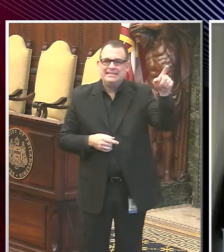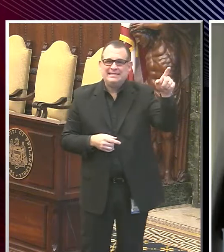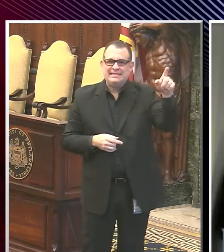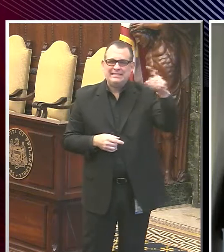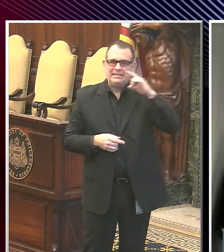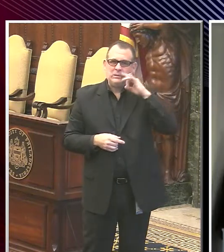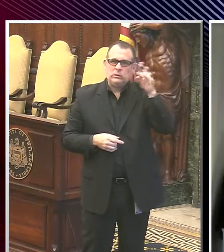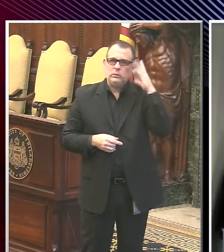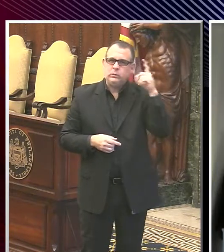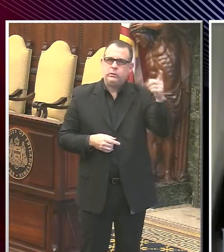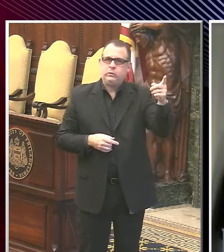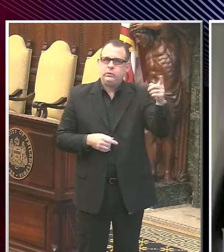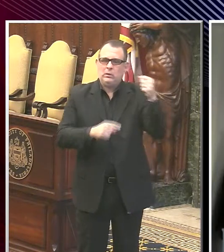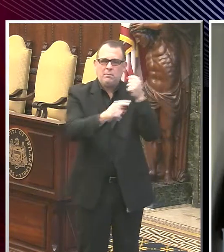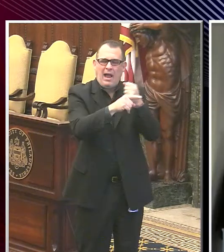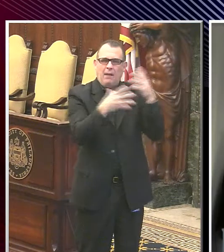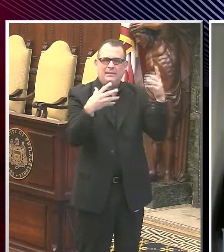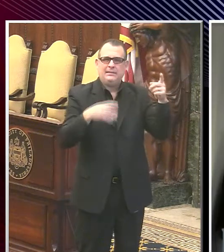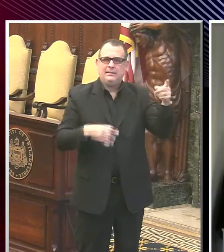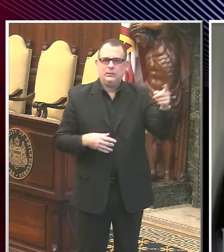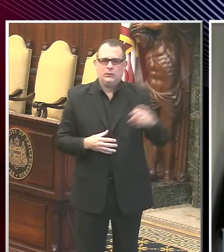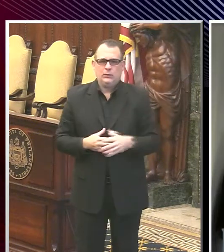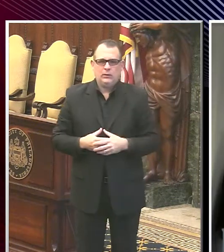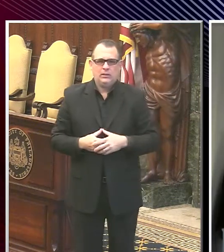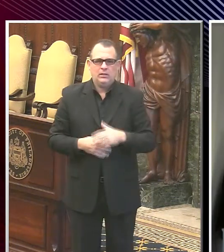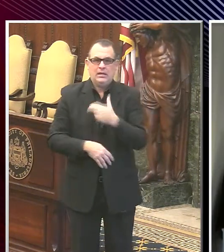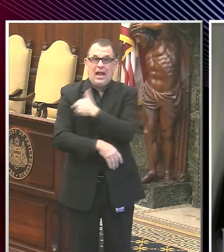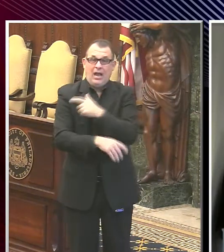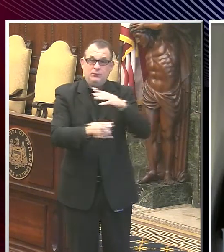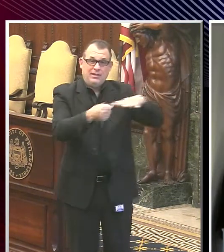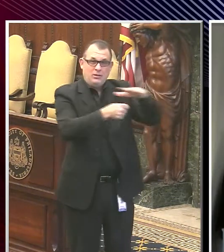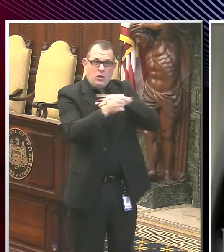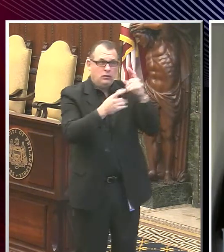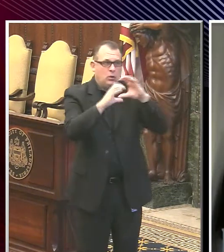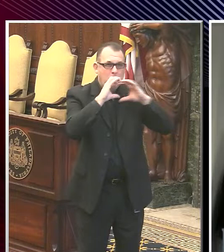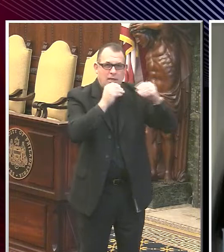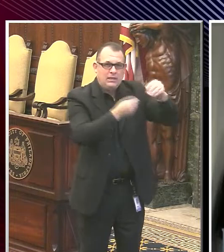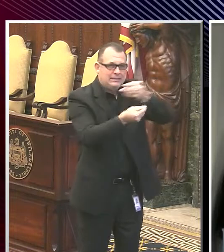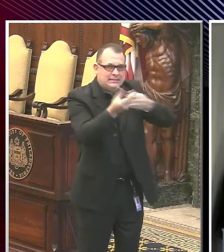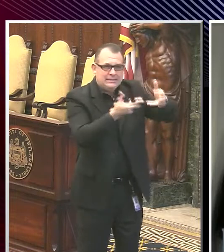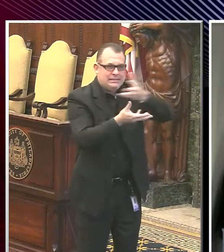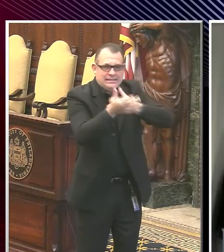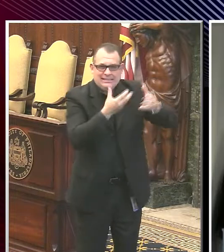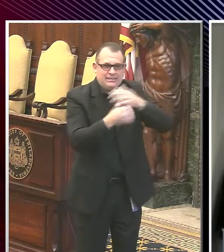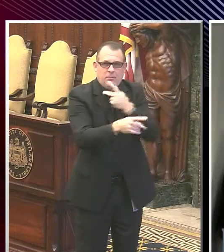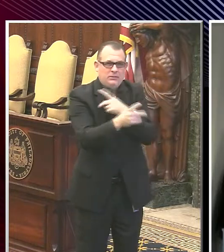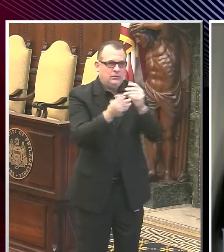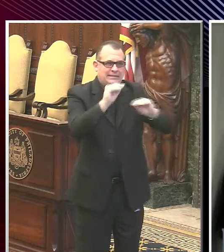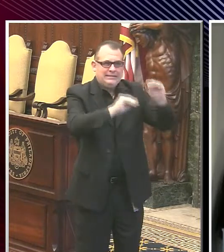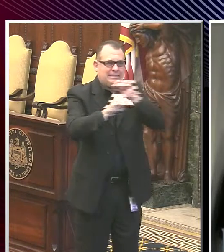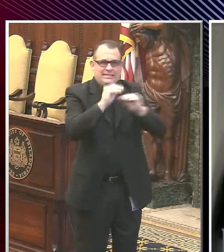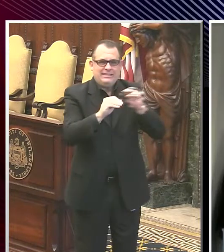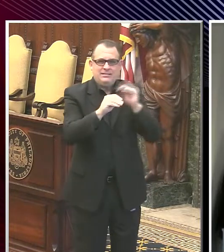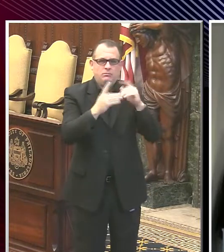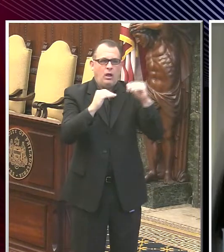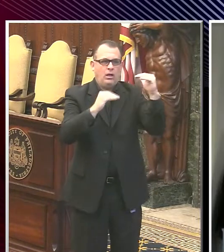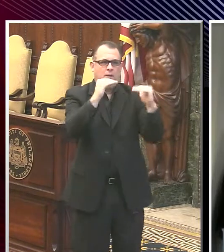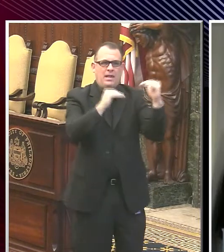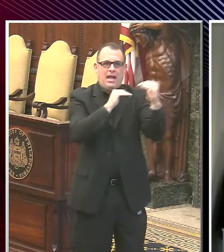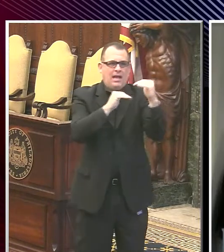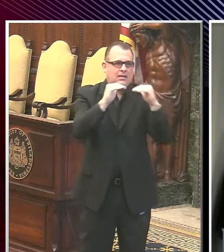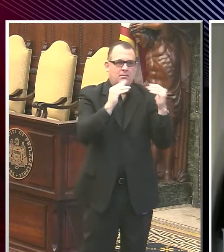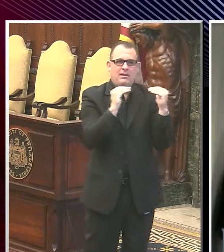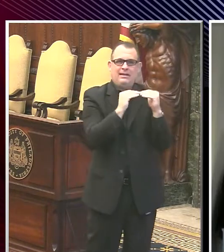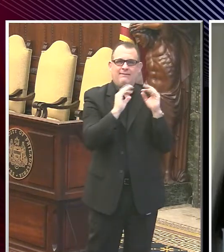hit. Hospitals are talking to each other, and they'll be moving patients around as necessary, even the load. What